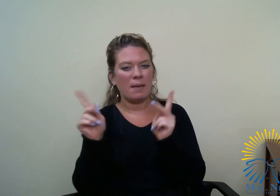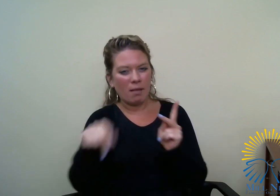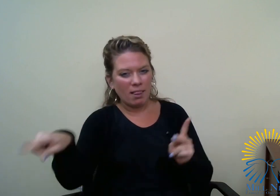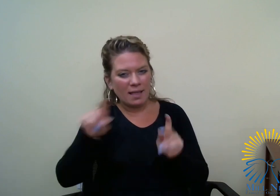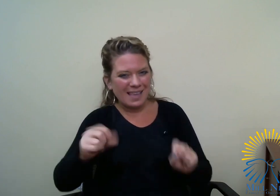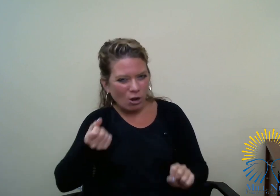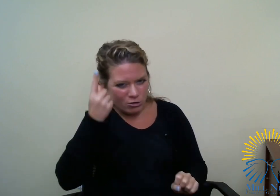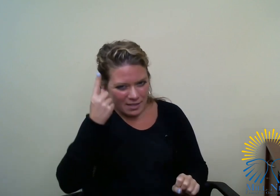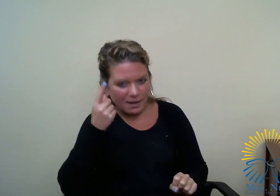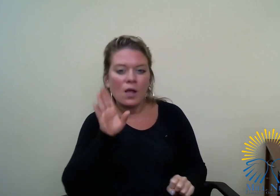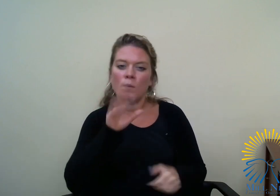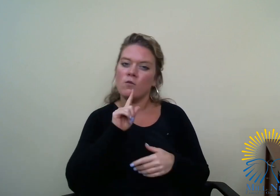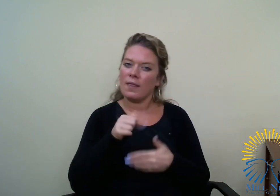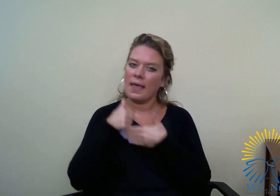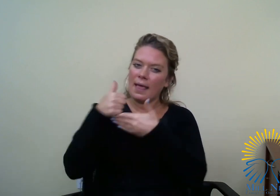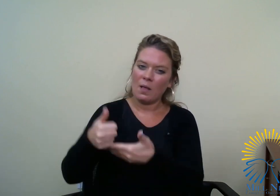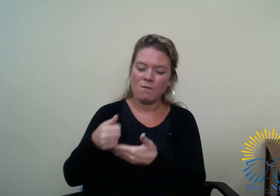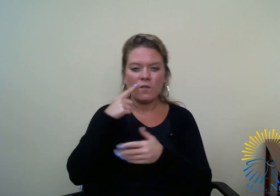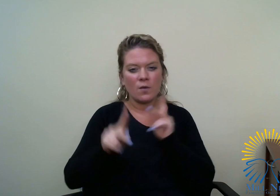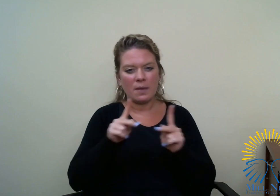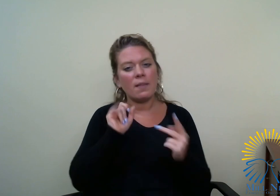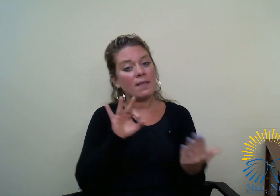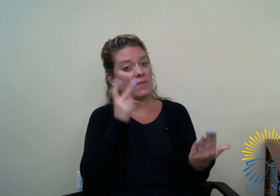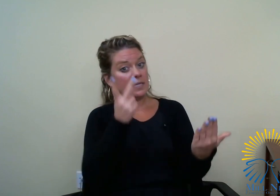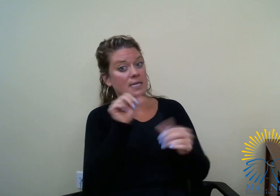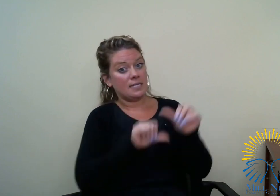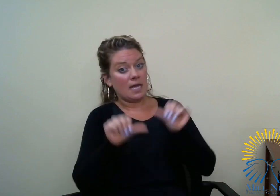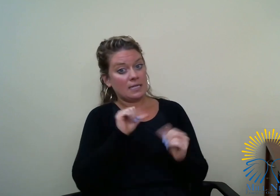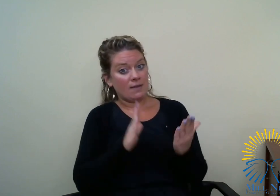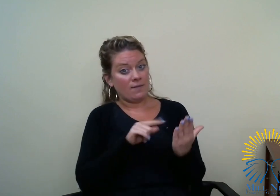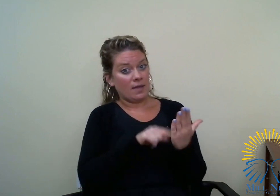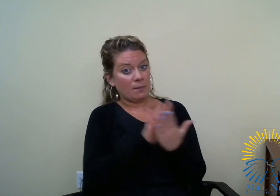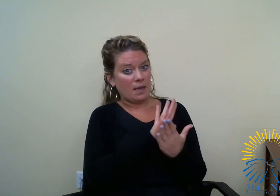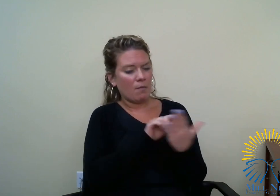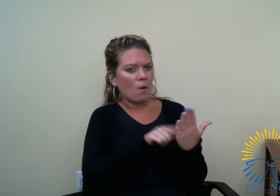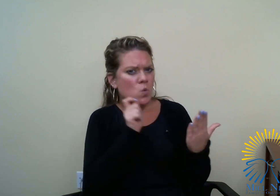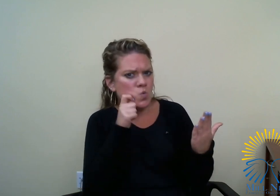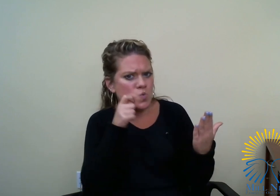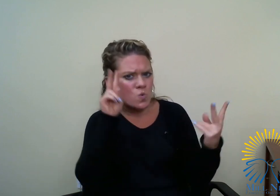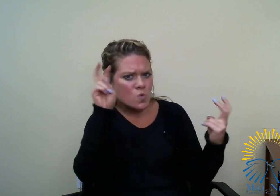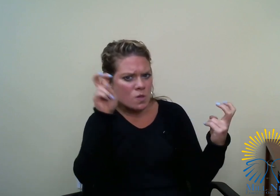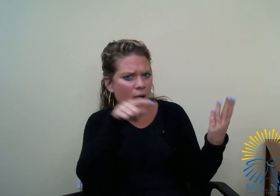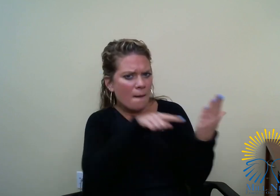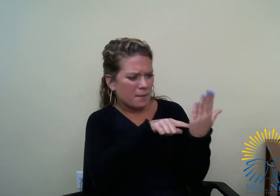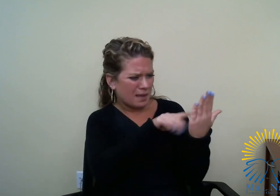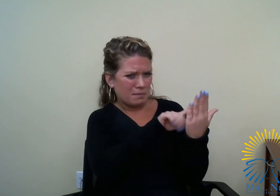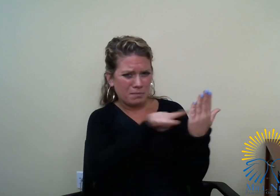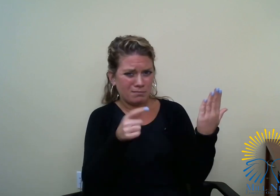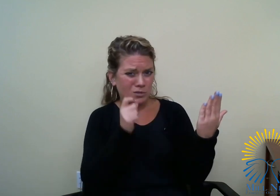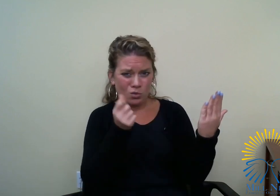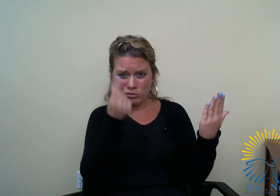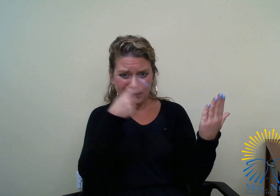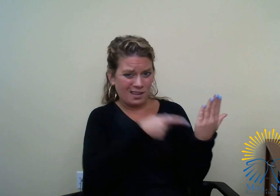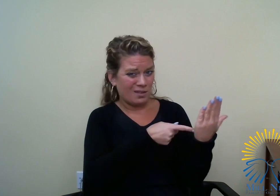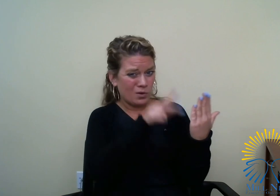really helpful for people if they like see a scientific paper with a really cool conclusion, but you have no idea how the data was done. You have no idea how